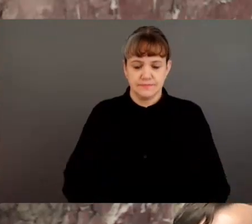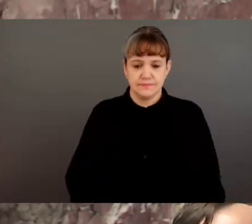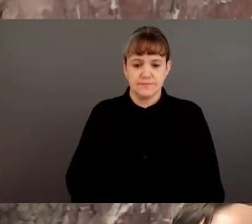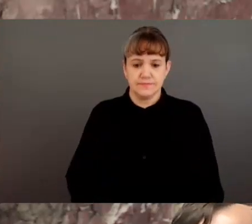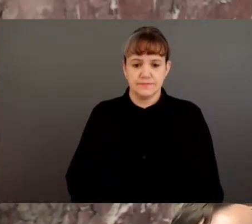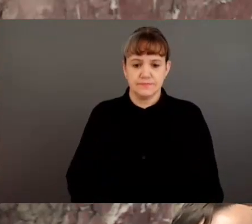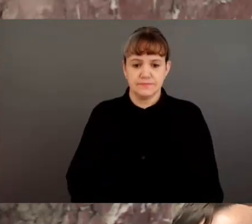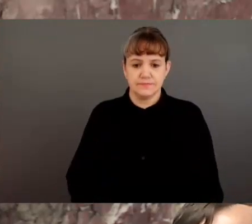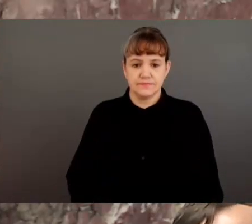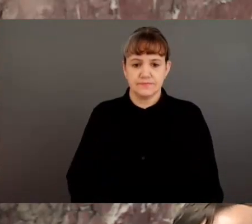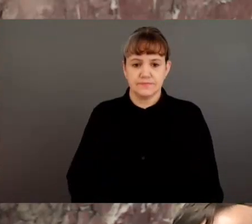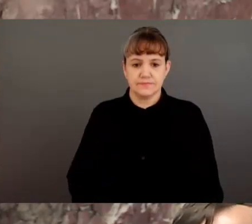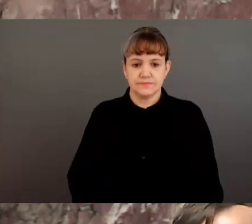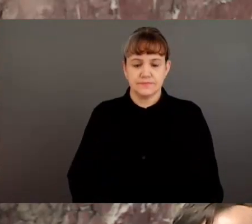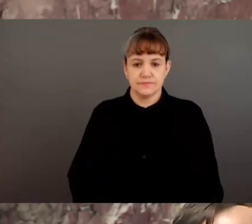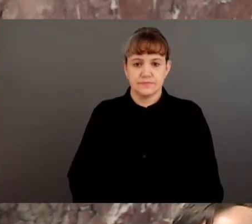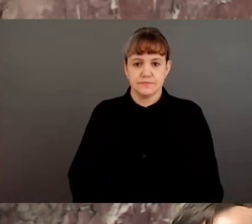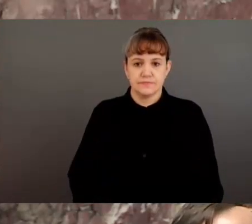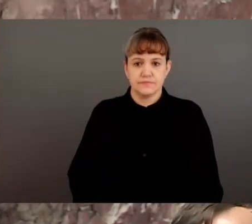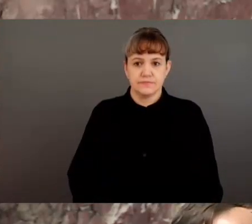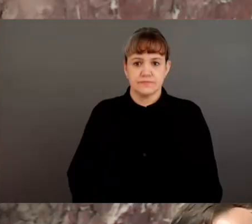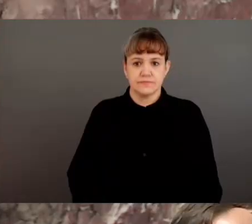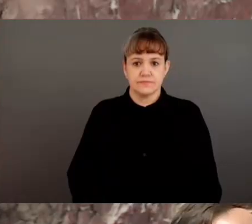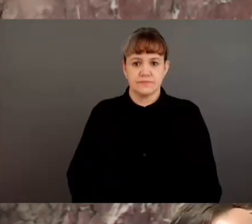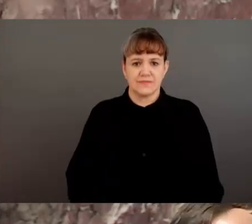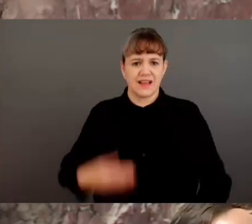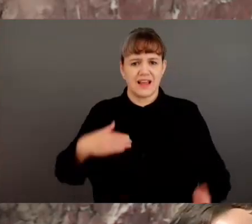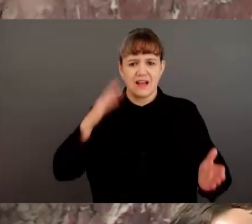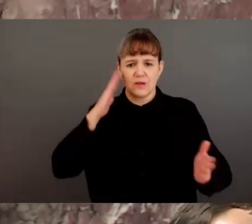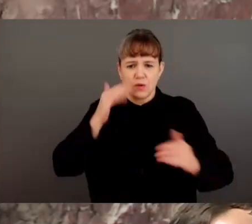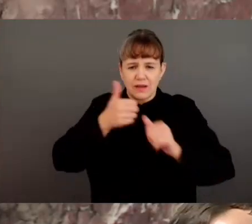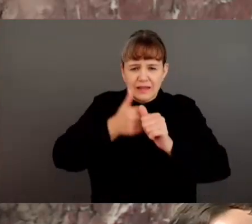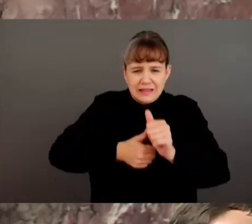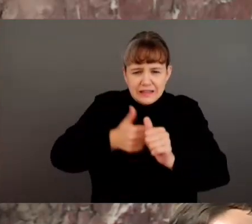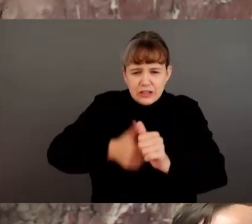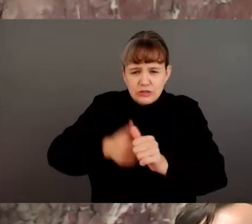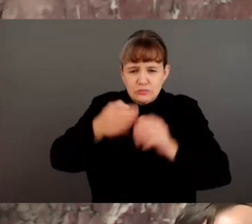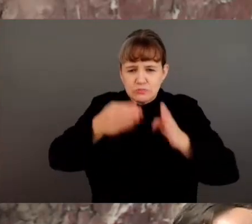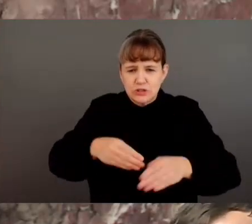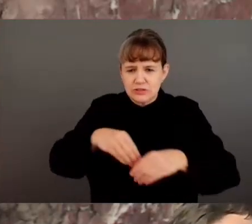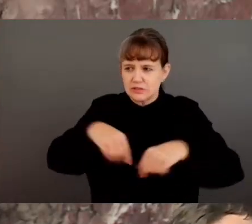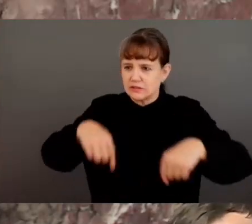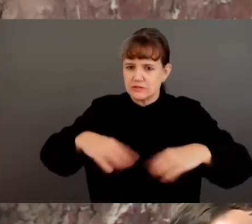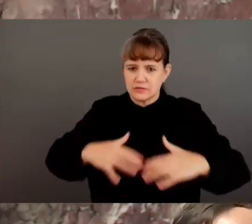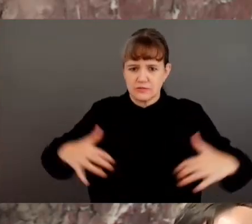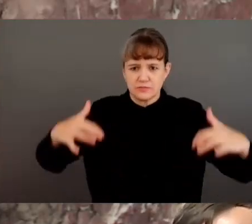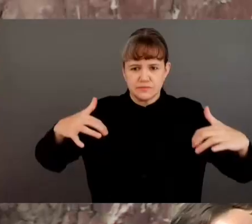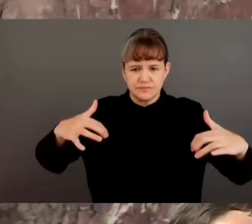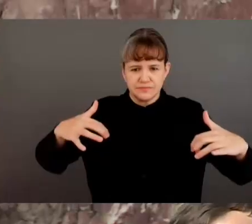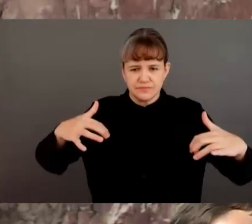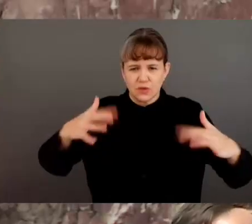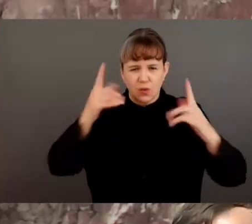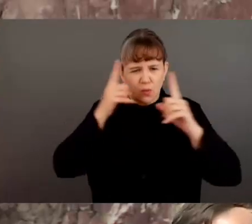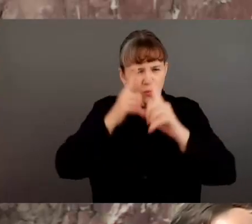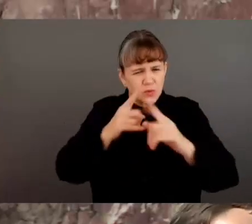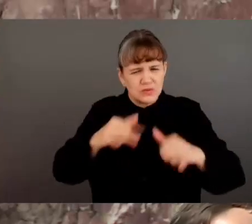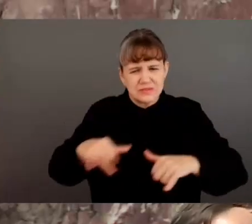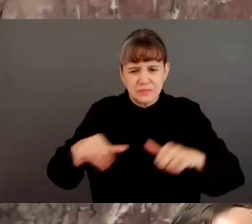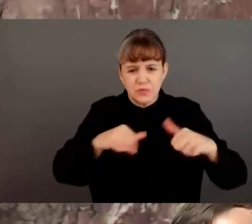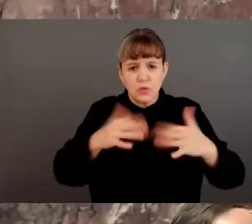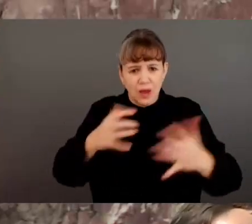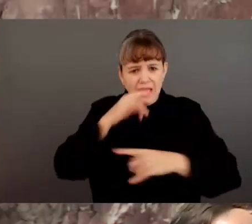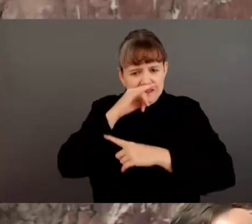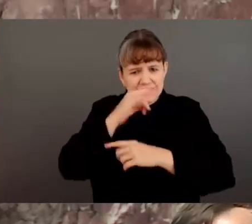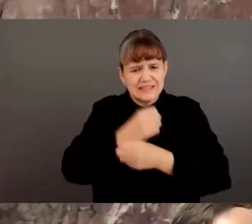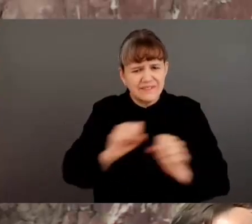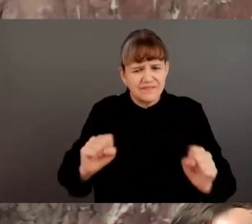I know every single person in this House, Honourable Speaker, wants to keep kids safe. That is what we do, Honourable Speaker. We